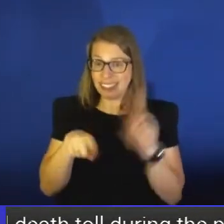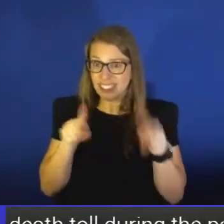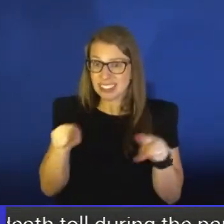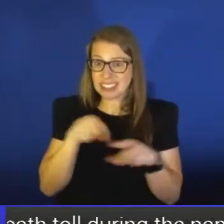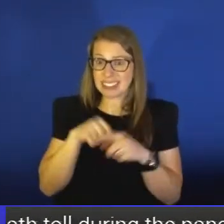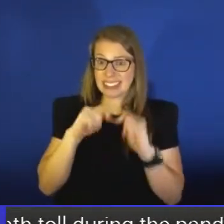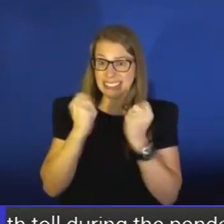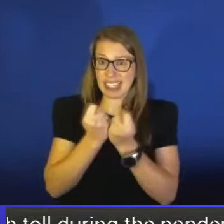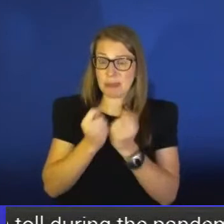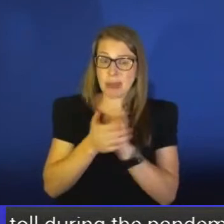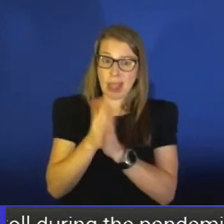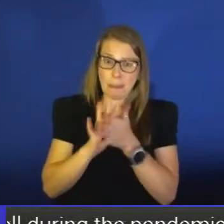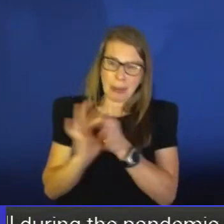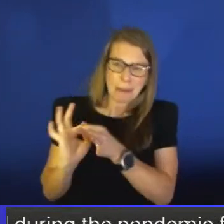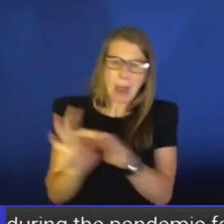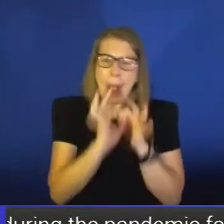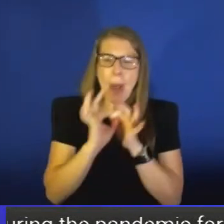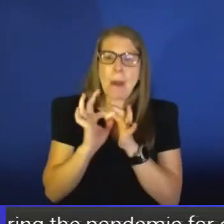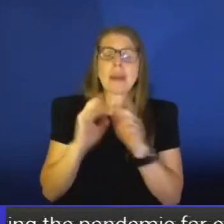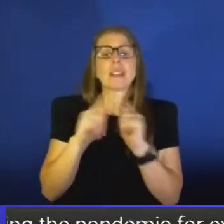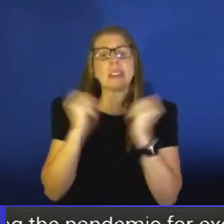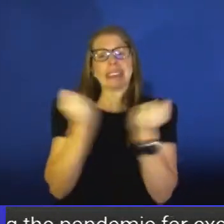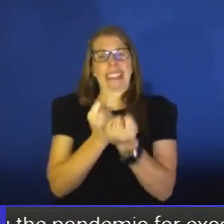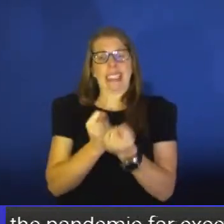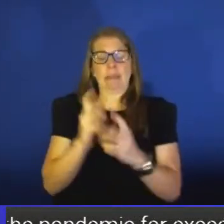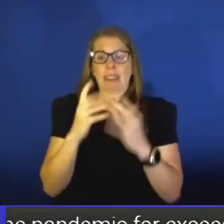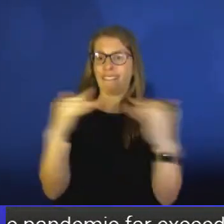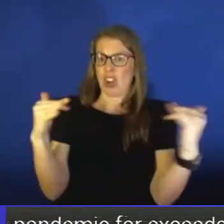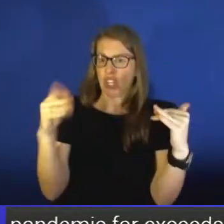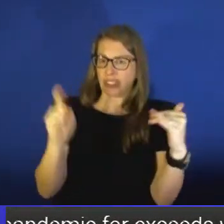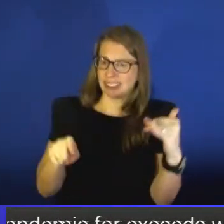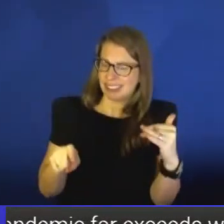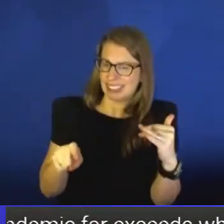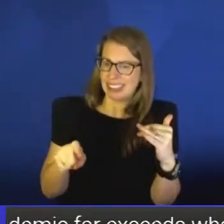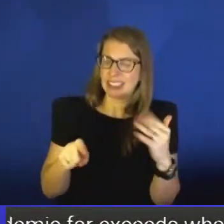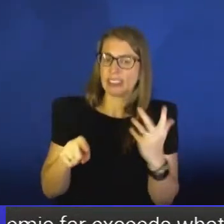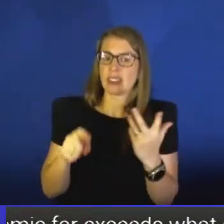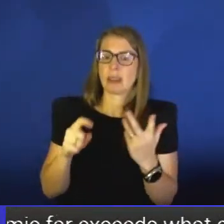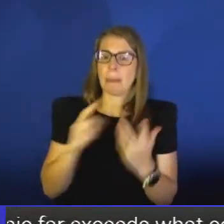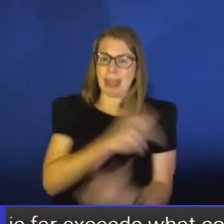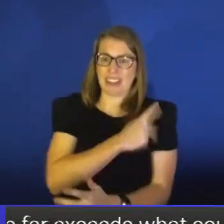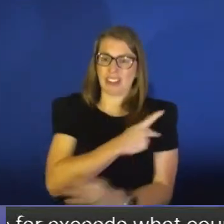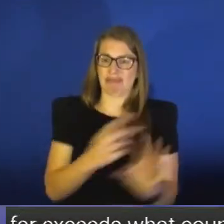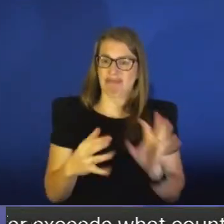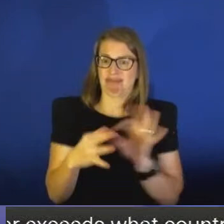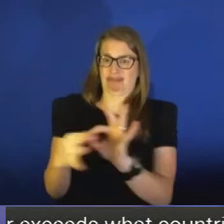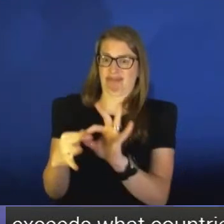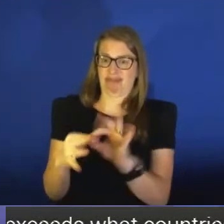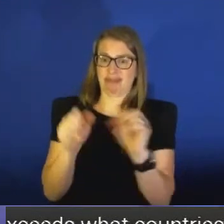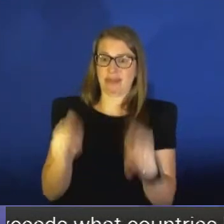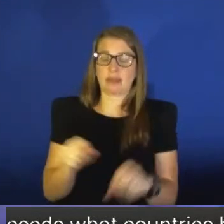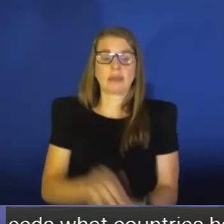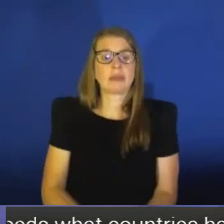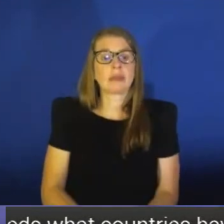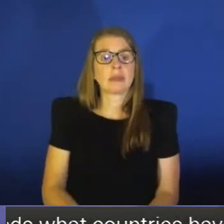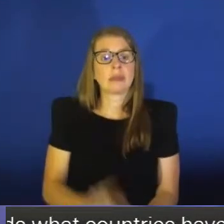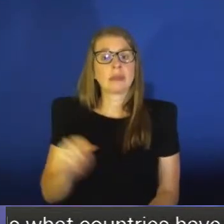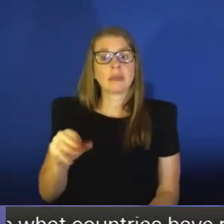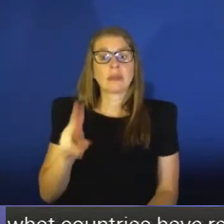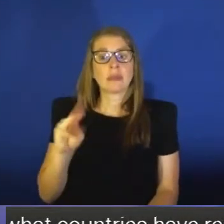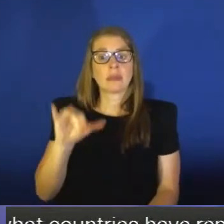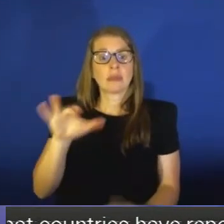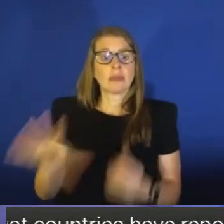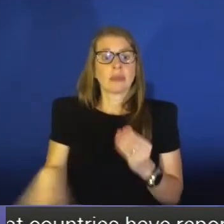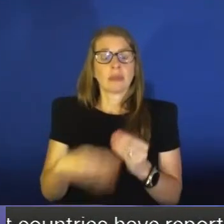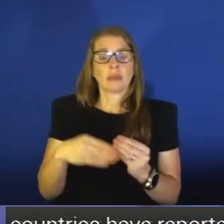for us to build up a team that is diverse and well-rounded and that our patients can connect to. Tammy, anything to add to that? Well, I think we're intentional